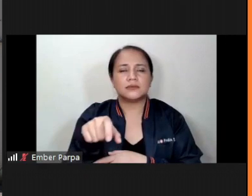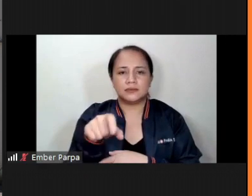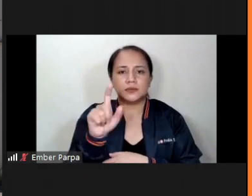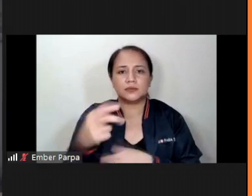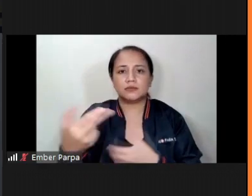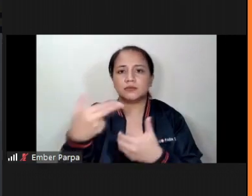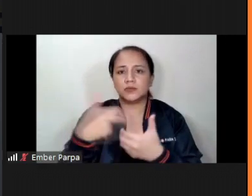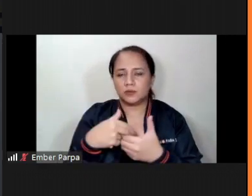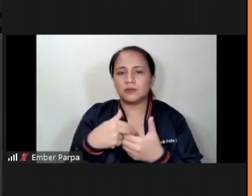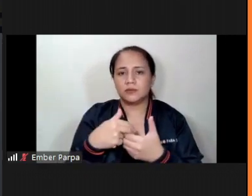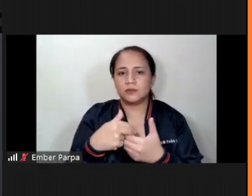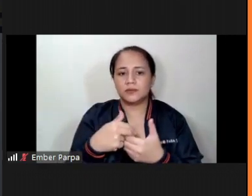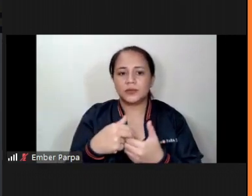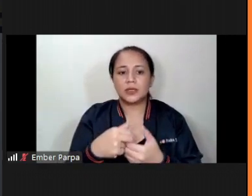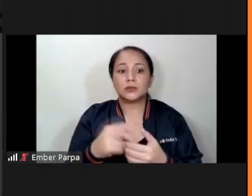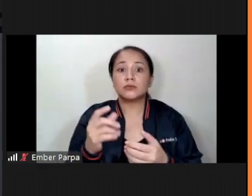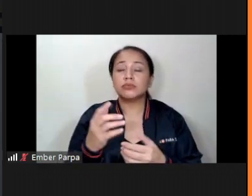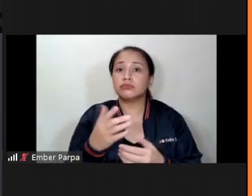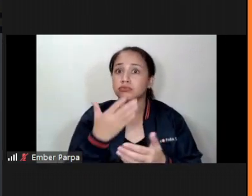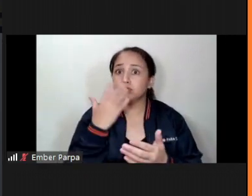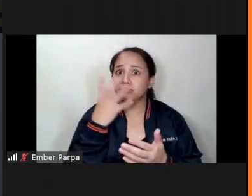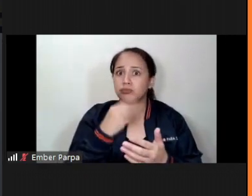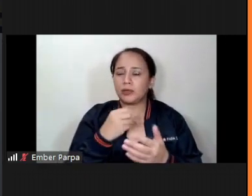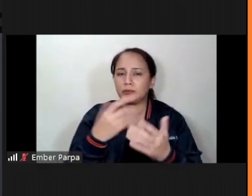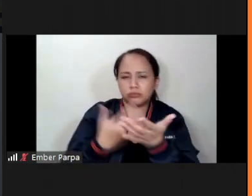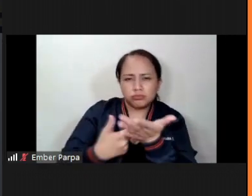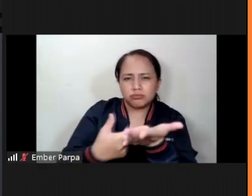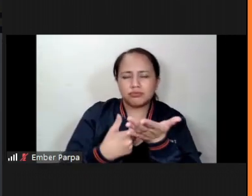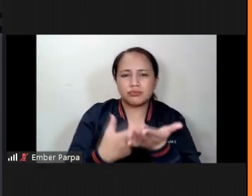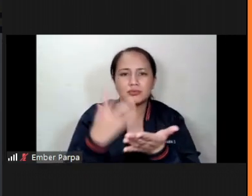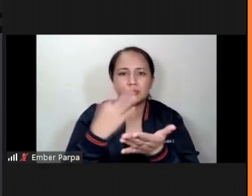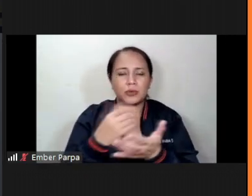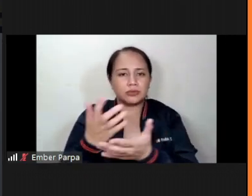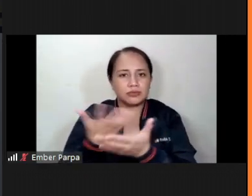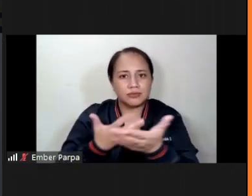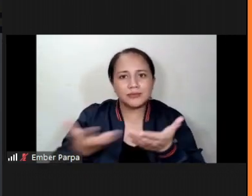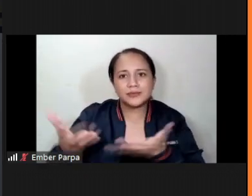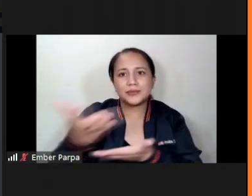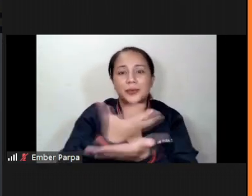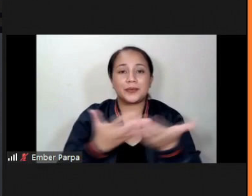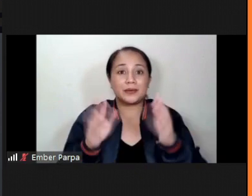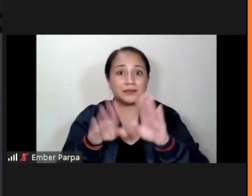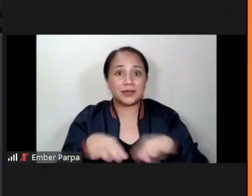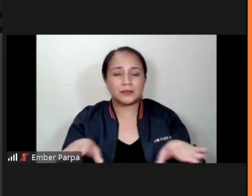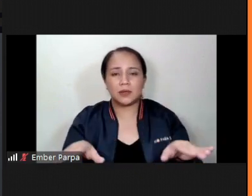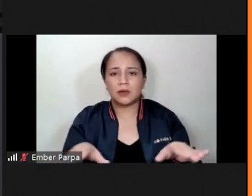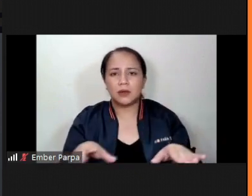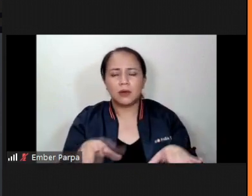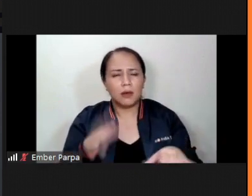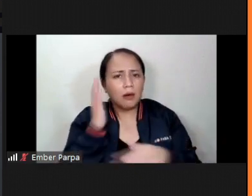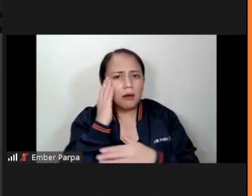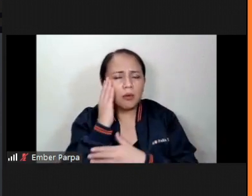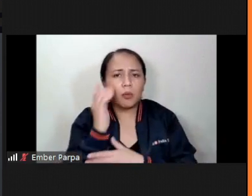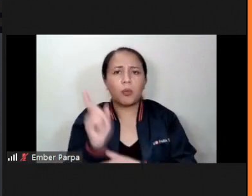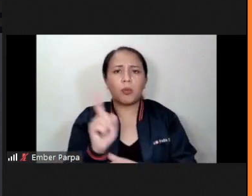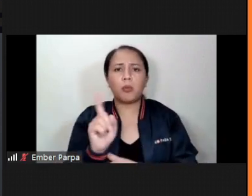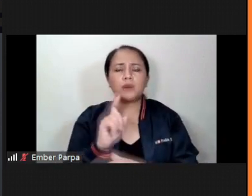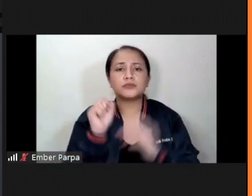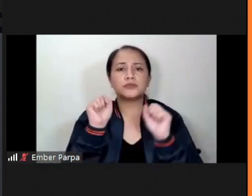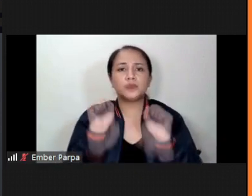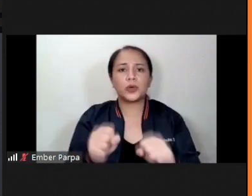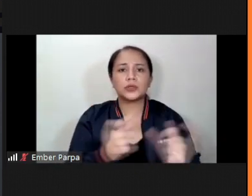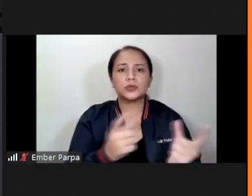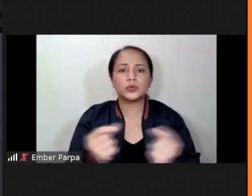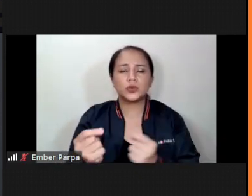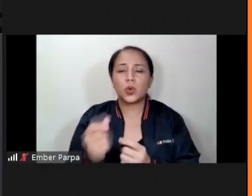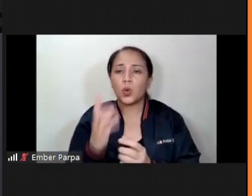join also. So yun, maganda nga rin po yung naging discussion kasi nakapag-share din po yung mga bata and nalaman nila kung ano yung mga pwede nilang gawin,